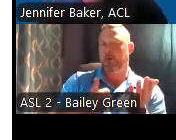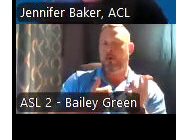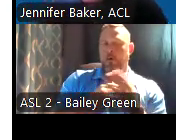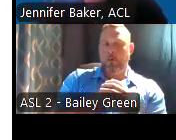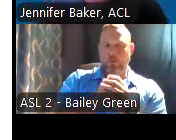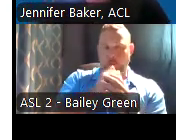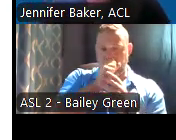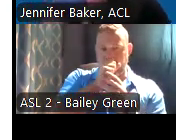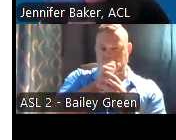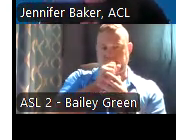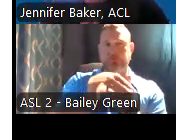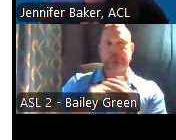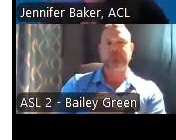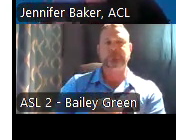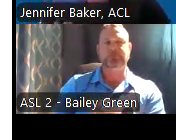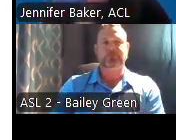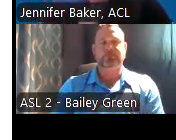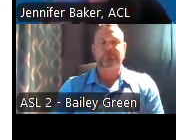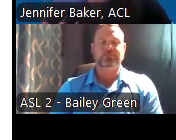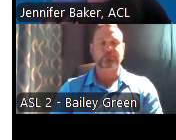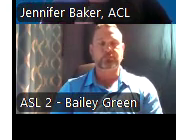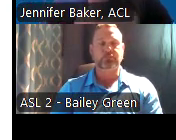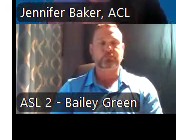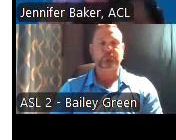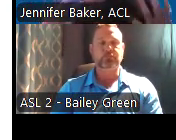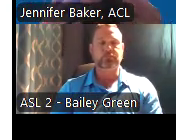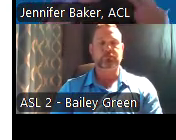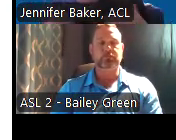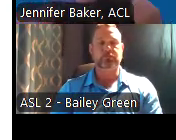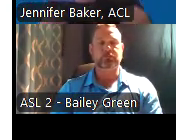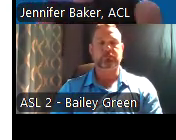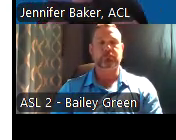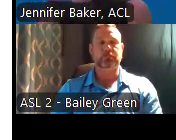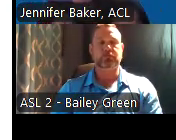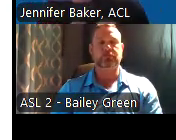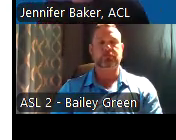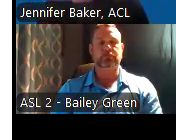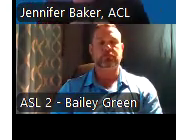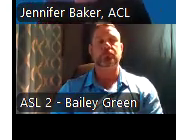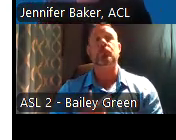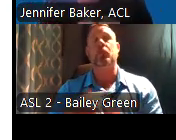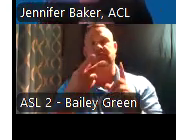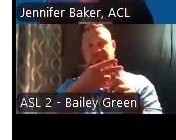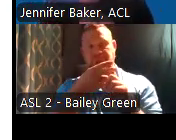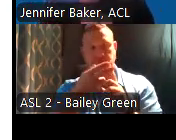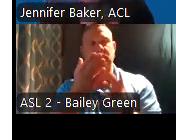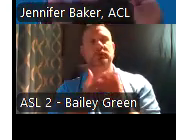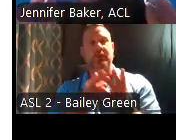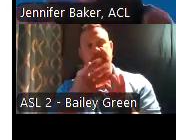they sit in. And so we have taken some of the guidance that came from that to heart,